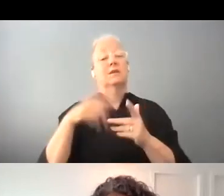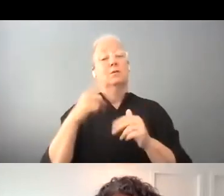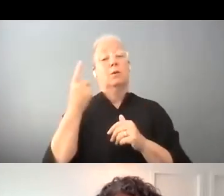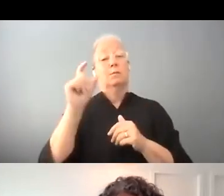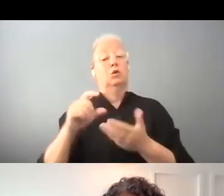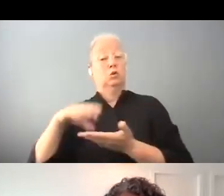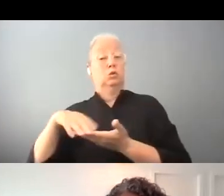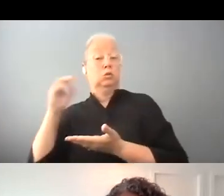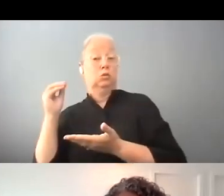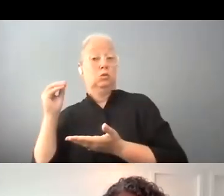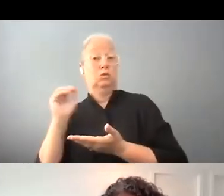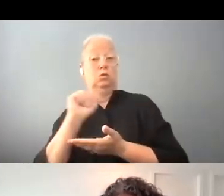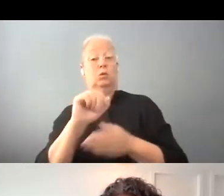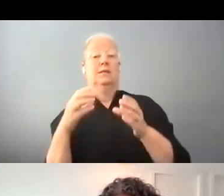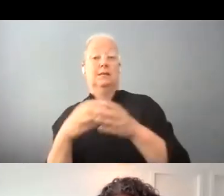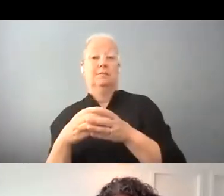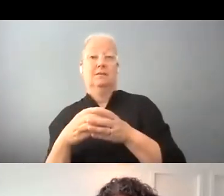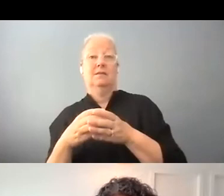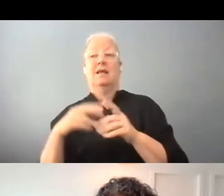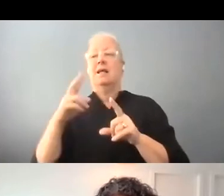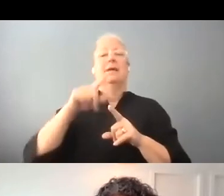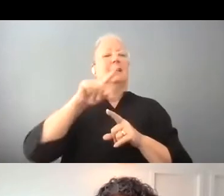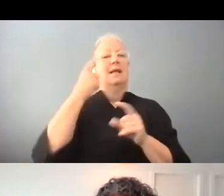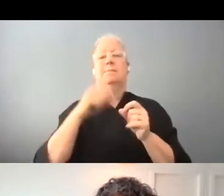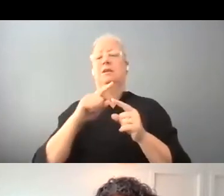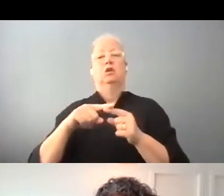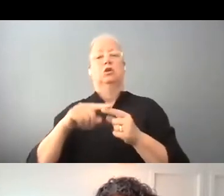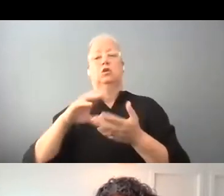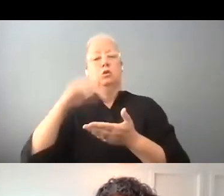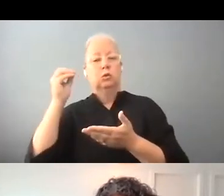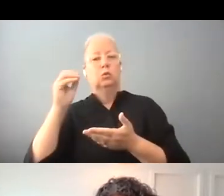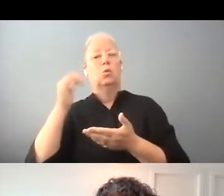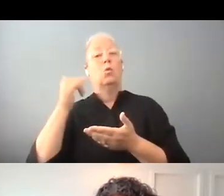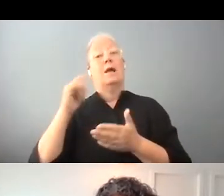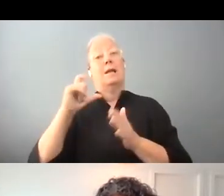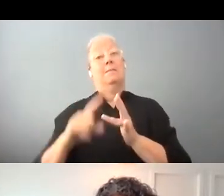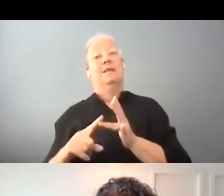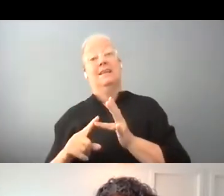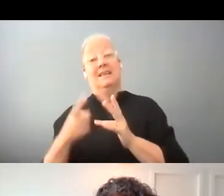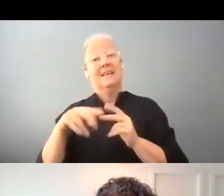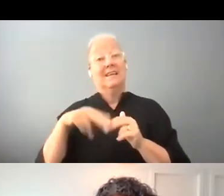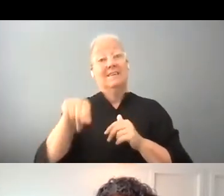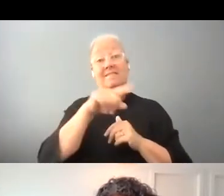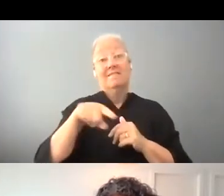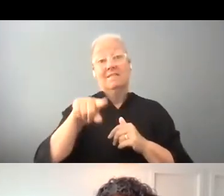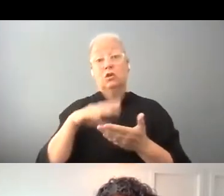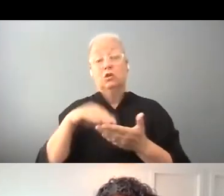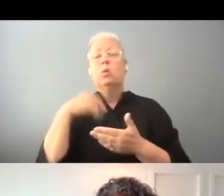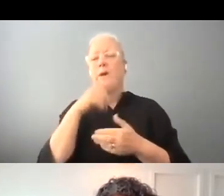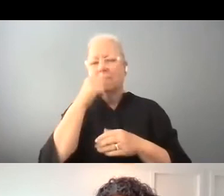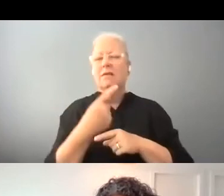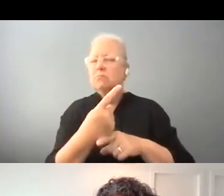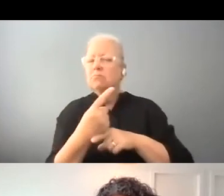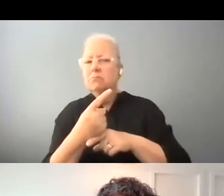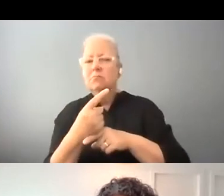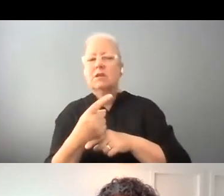student, the applicant can't be a student, nor can the applicant company. So if there are students on your team, that's something that we can discuss. It doesn't